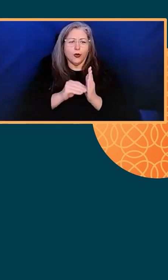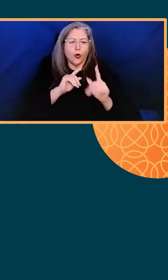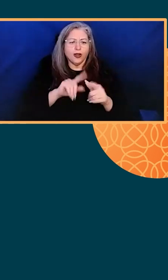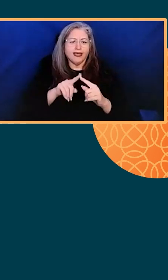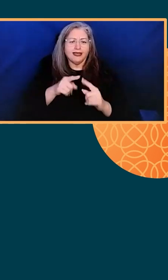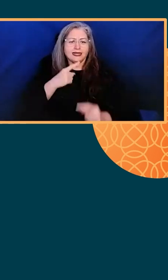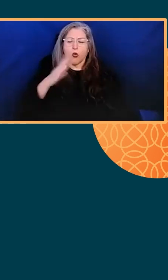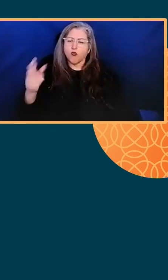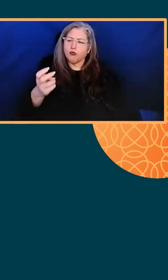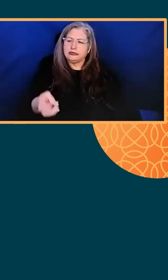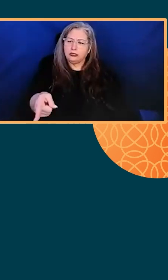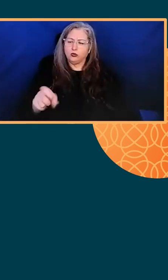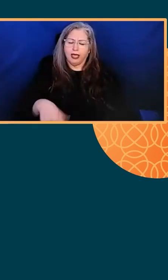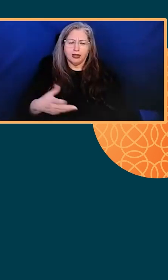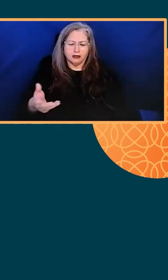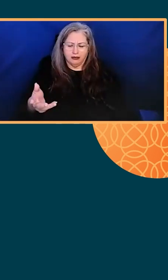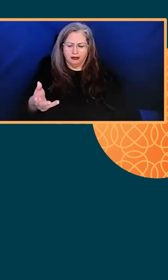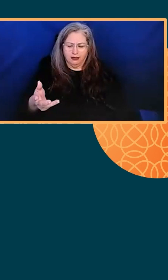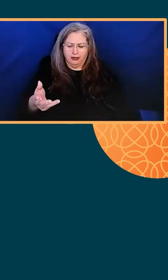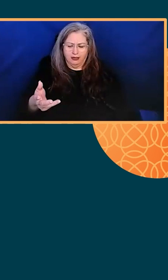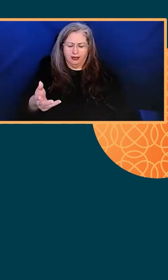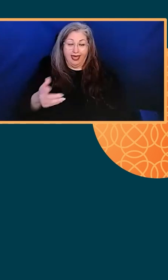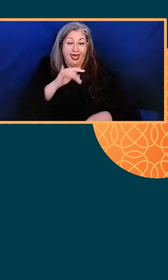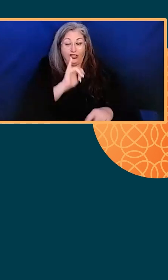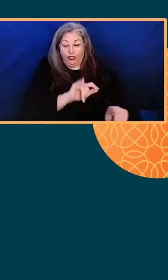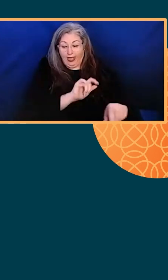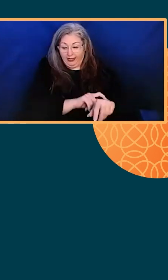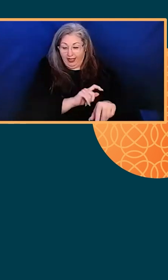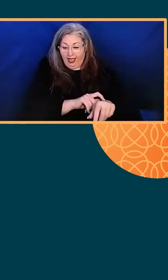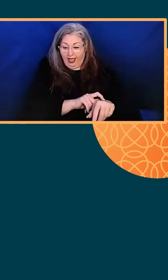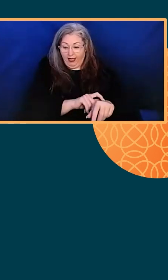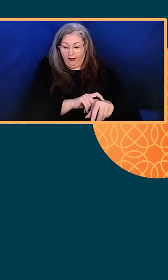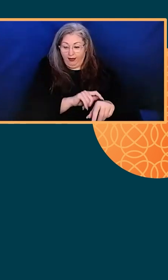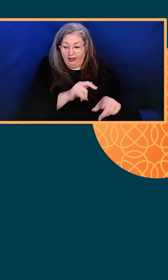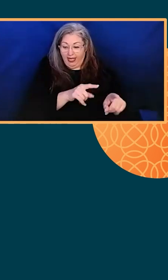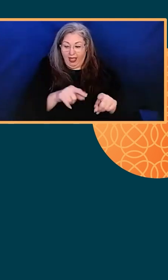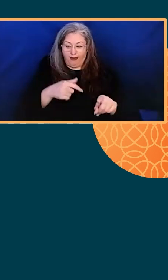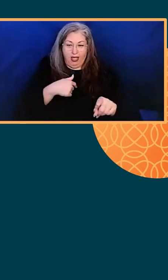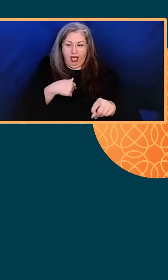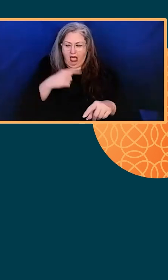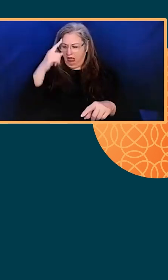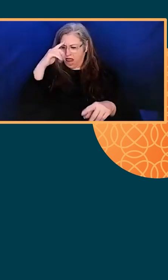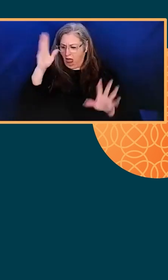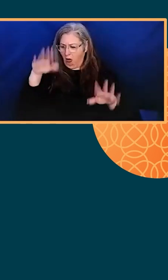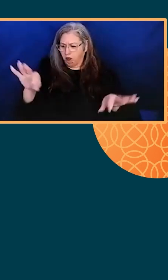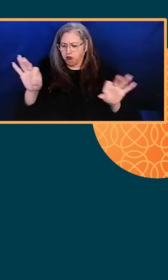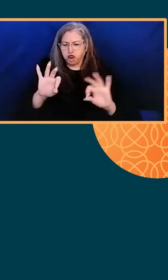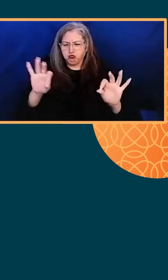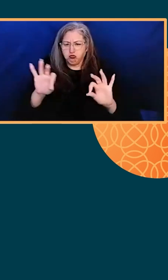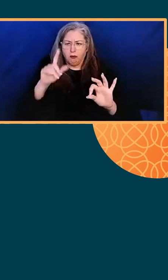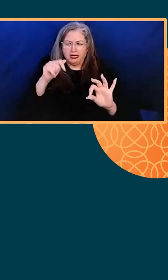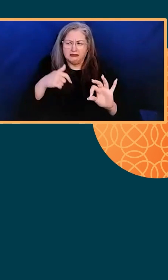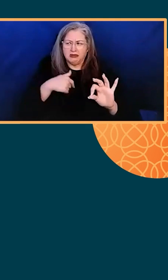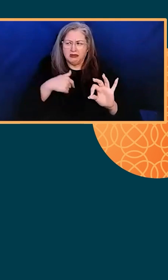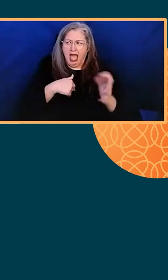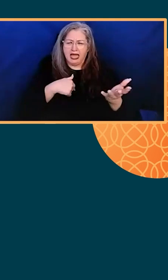said you can have a seat at the table. At the time that was happening, I didn't think anything of it because I was pretty much